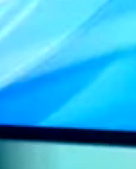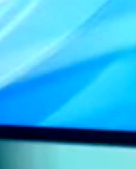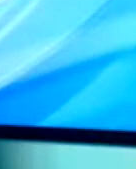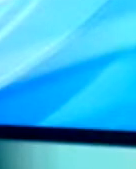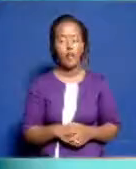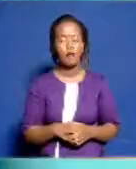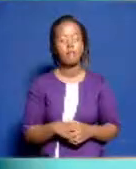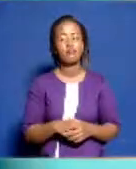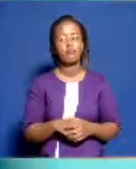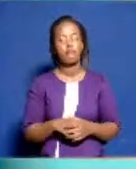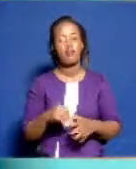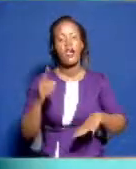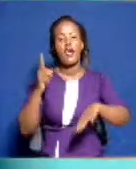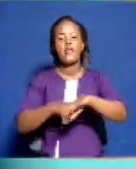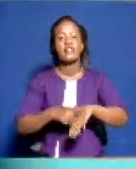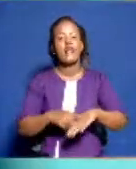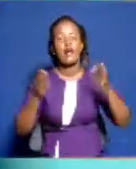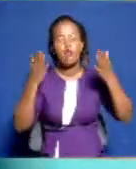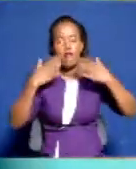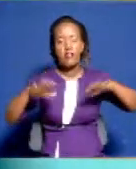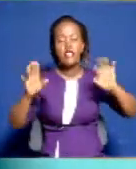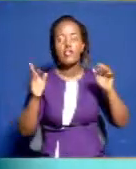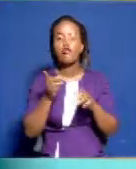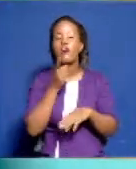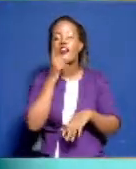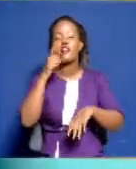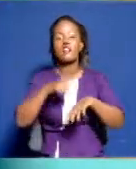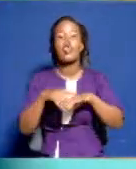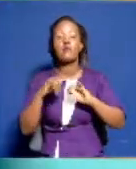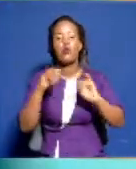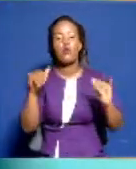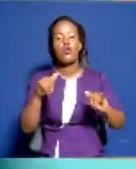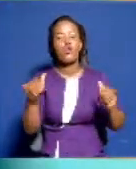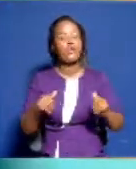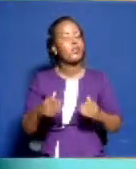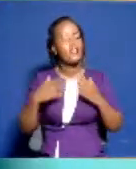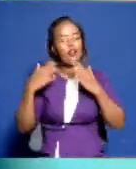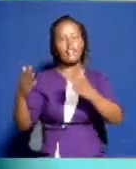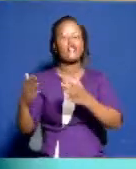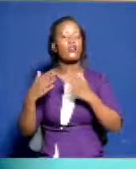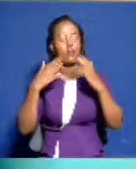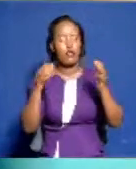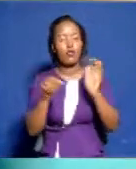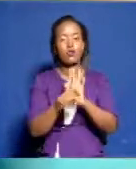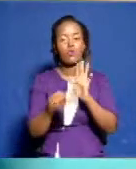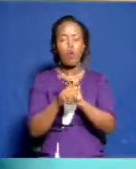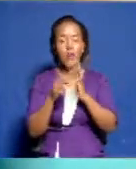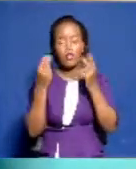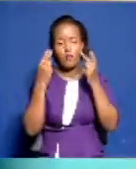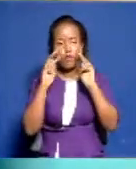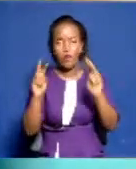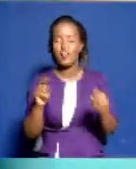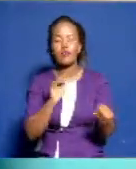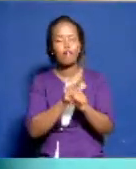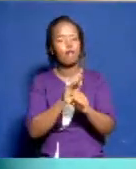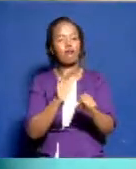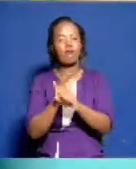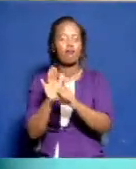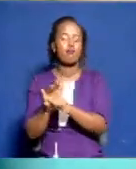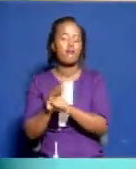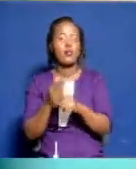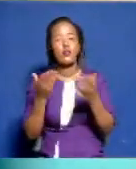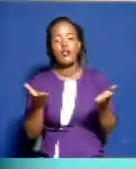That's all the time we had for Channel 1 Lunchtime News. Thank you so much for watching. For these plus much more, kindly check